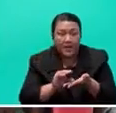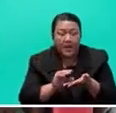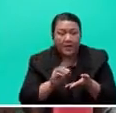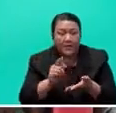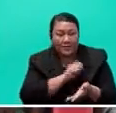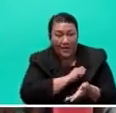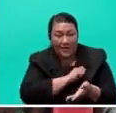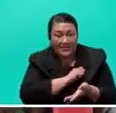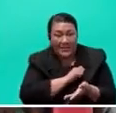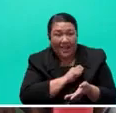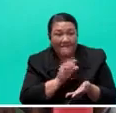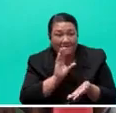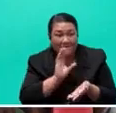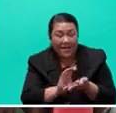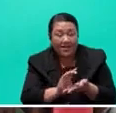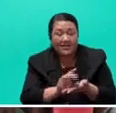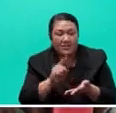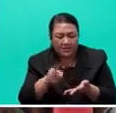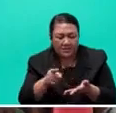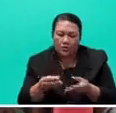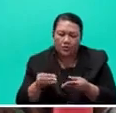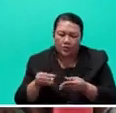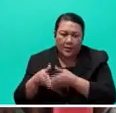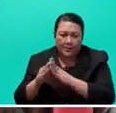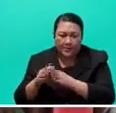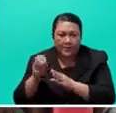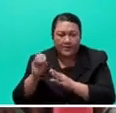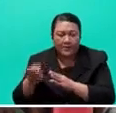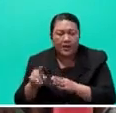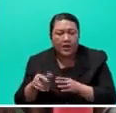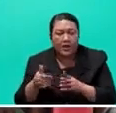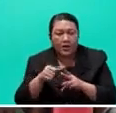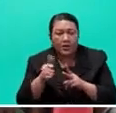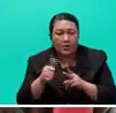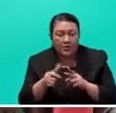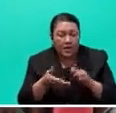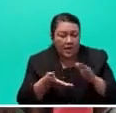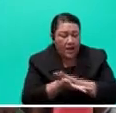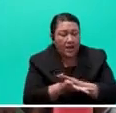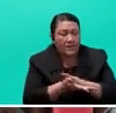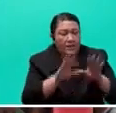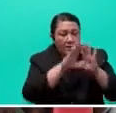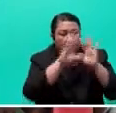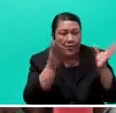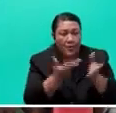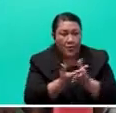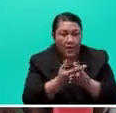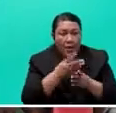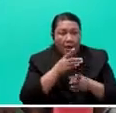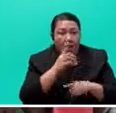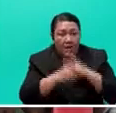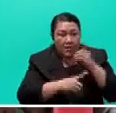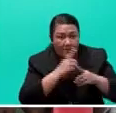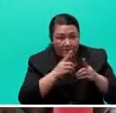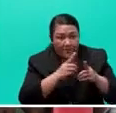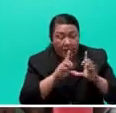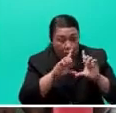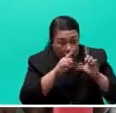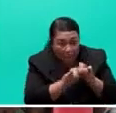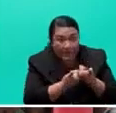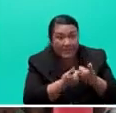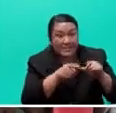Register, implement Fiji's obligations under the World Heritage Convention, and provide for other matters that are